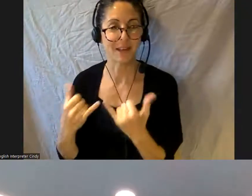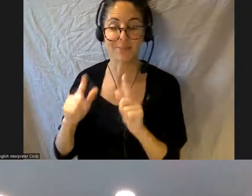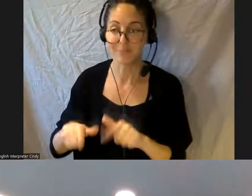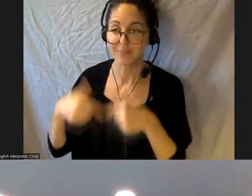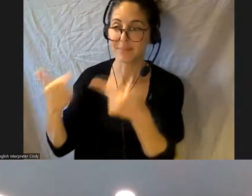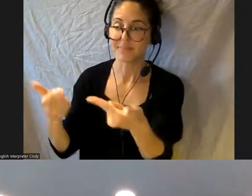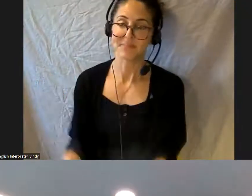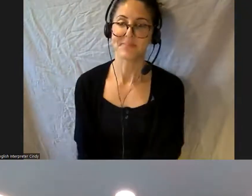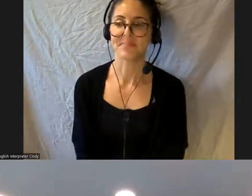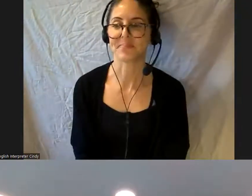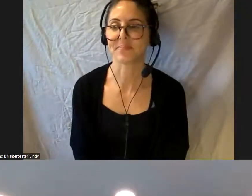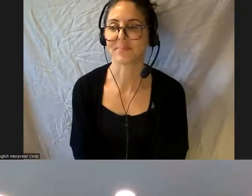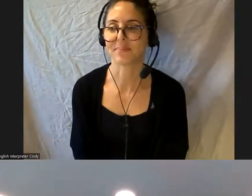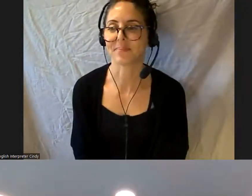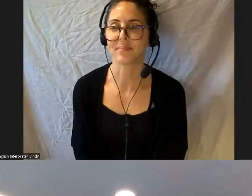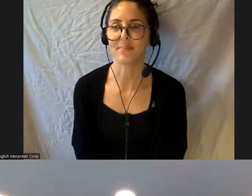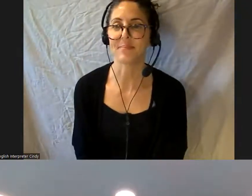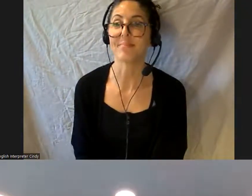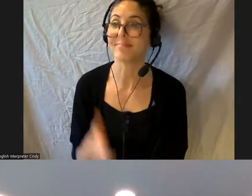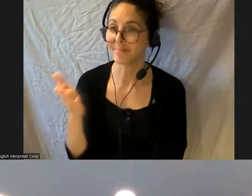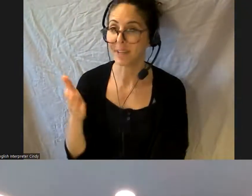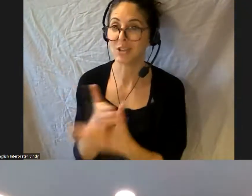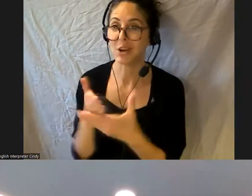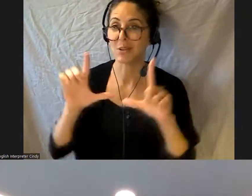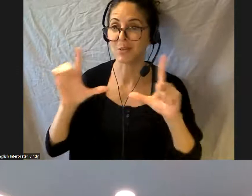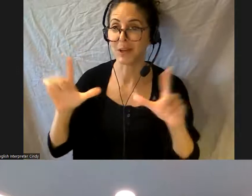you, Pramila, to share your screen and start the presentation.